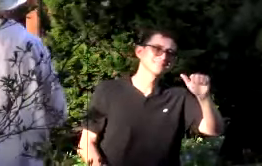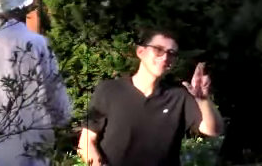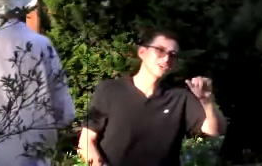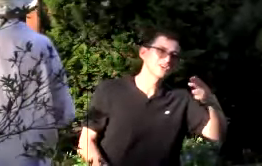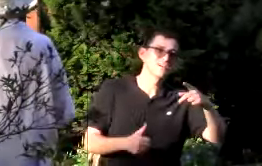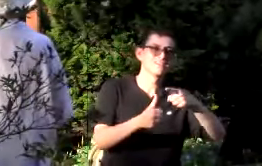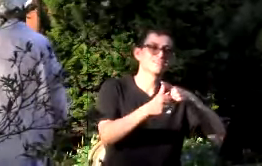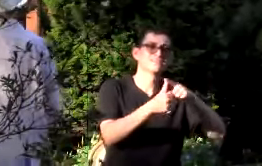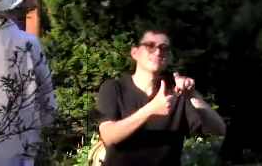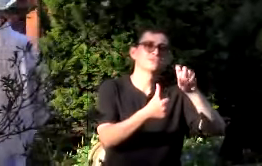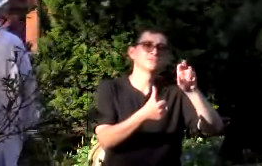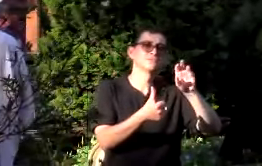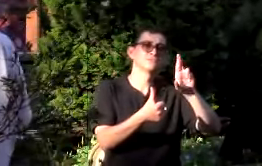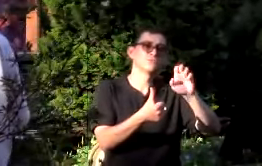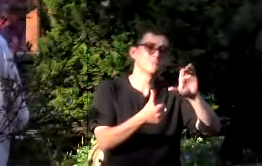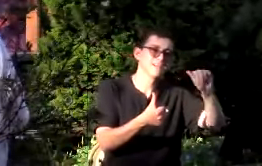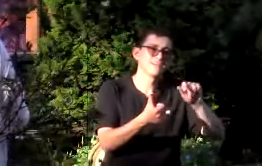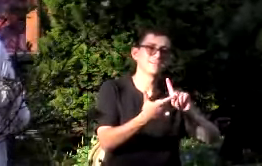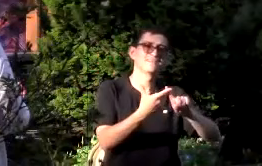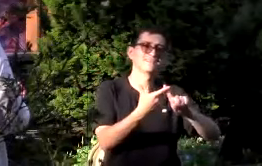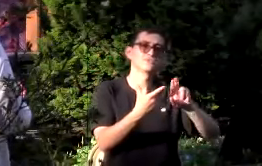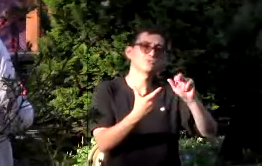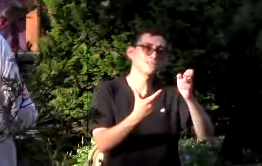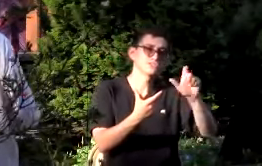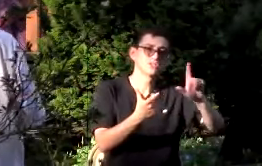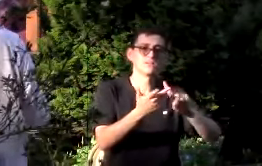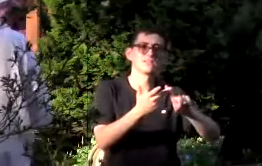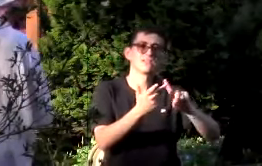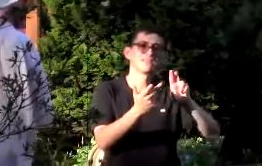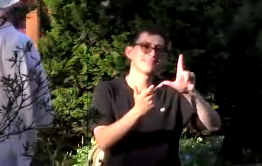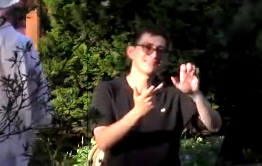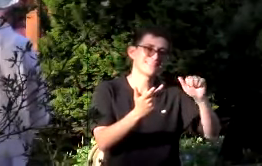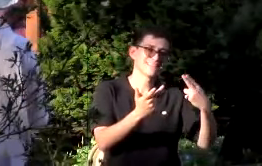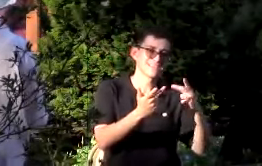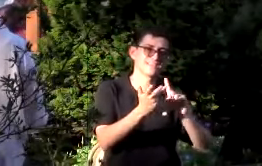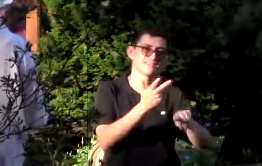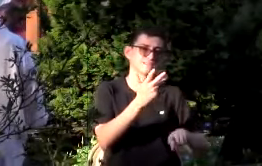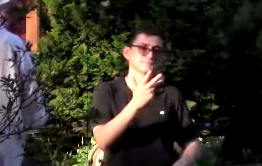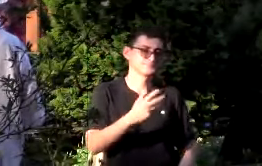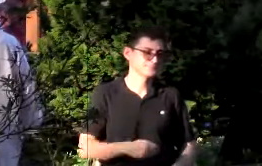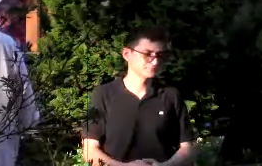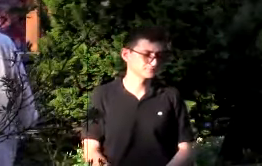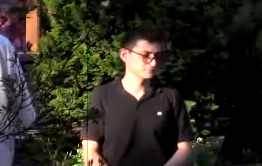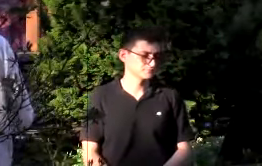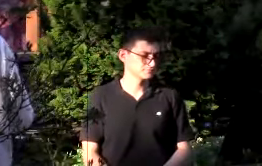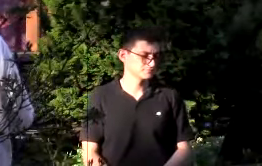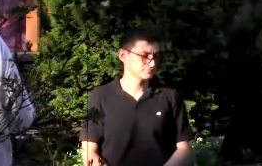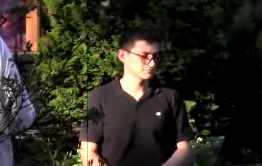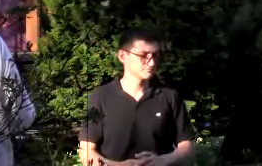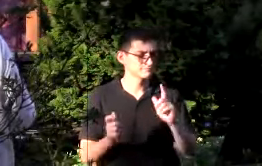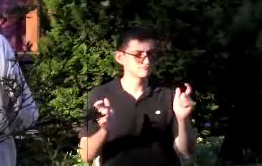Elohei Rivka, Elohei Rachel, Elohei Leah, Ha'el